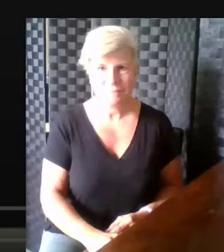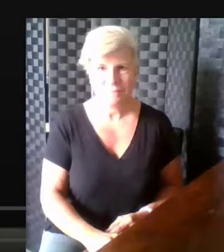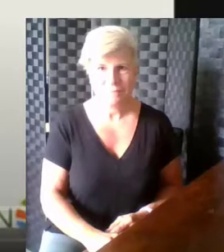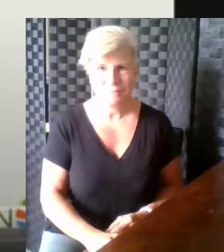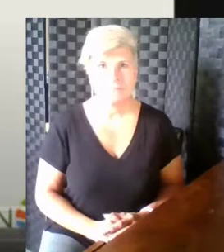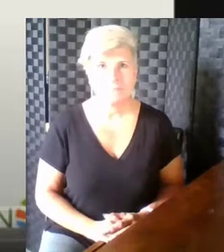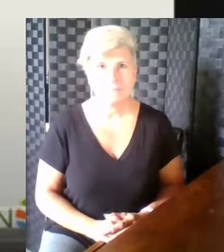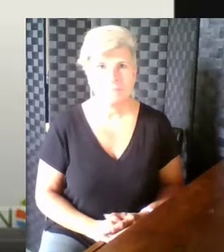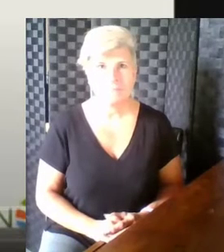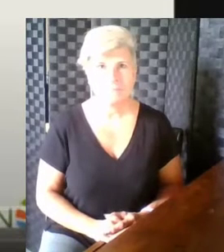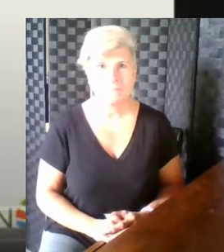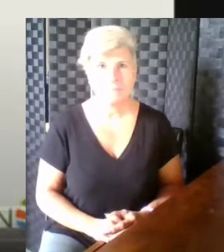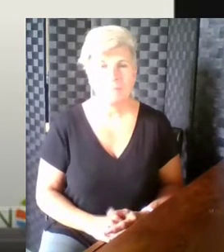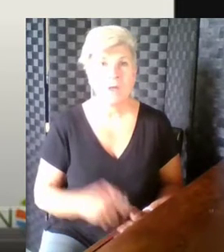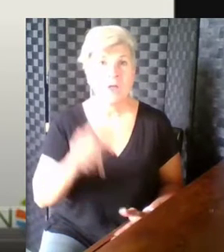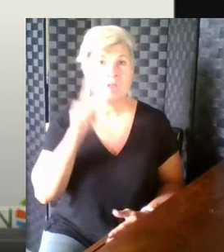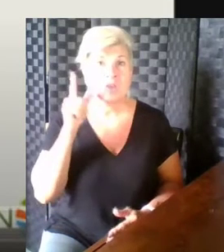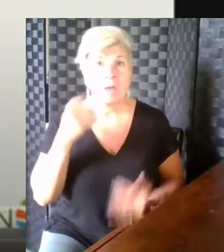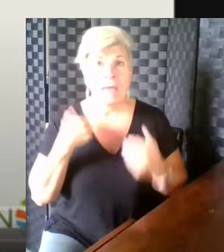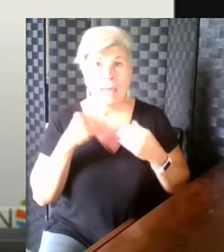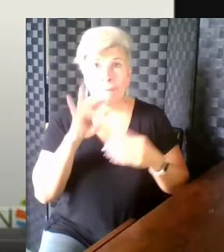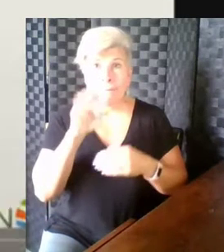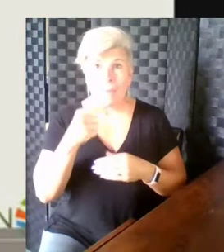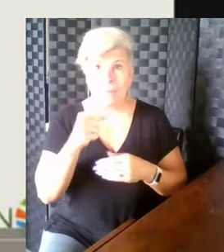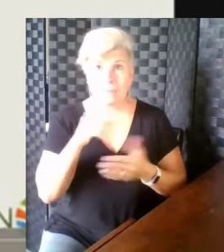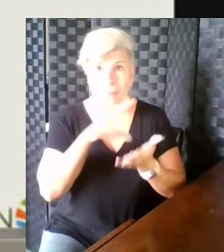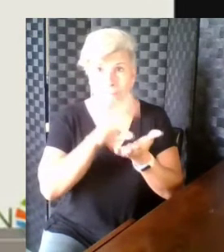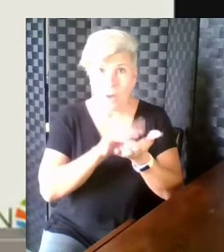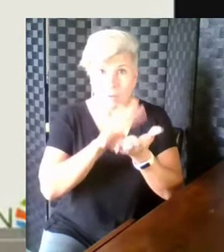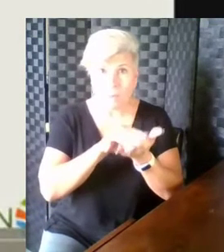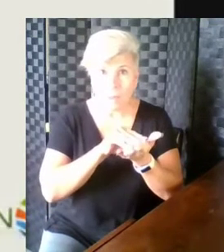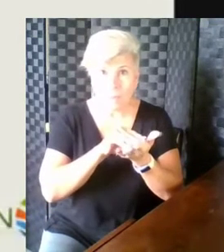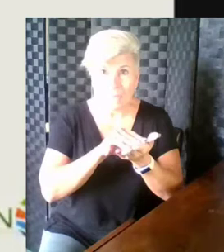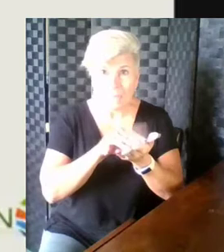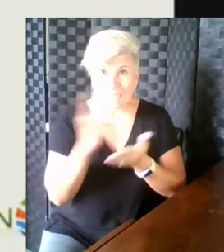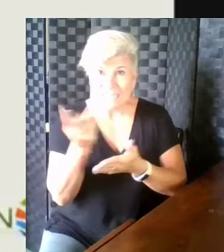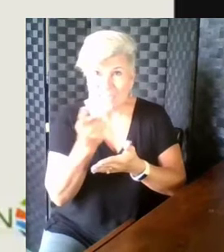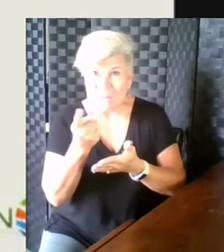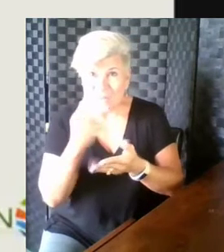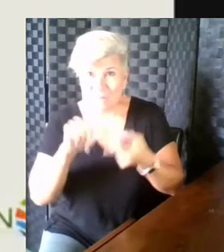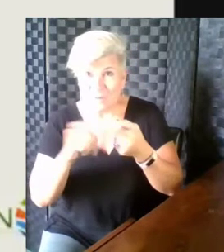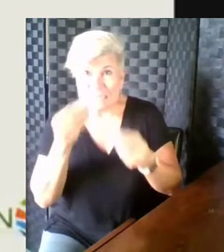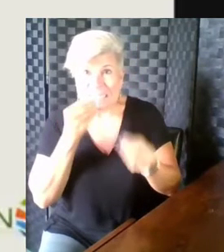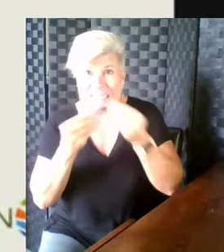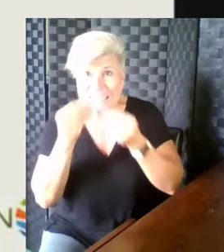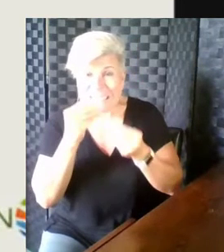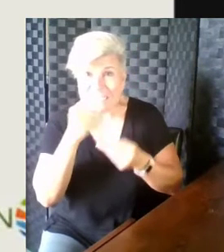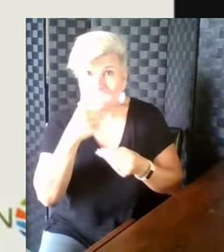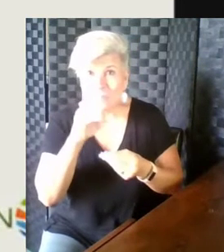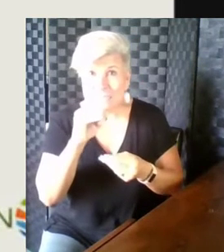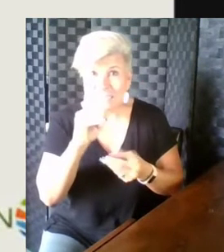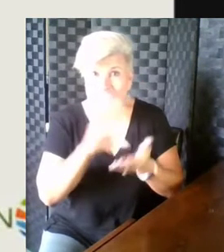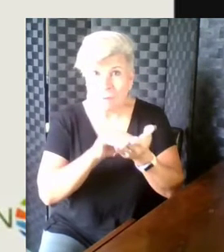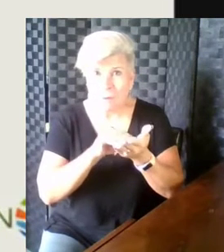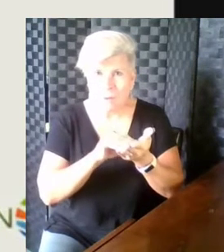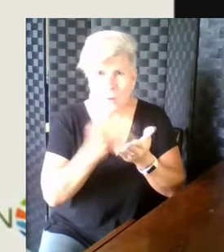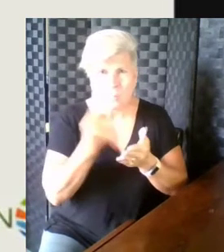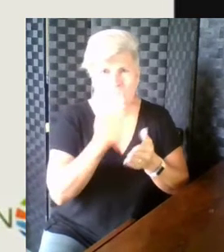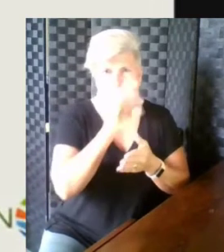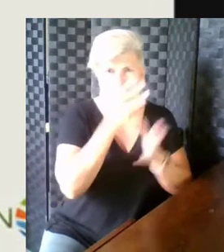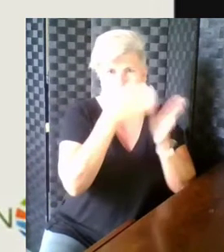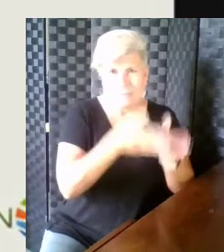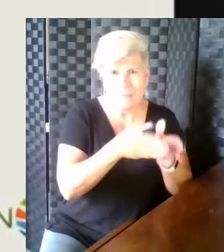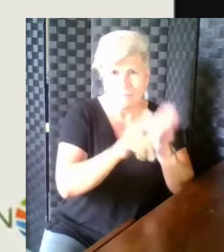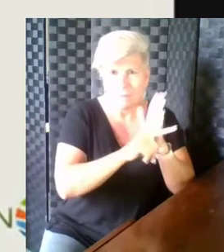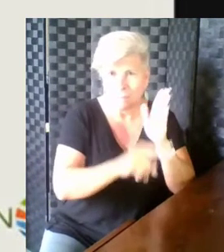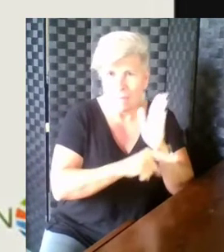Laura had a bag of marshmallows. She and her friends ate 26 marshmallows. There are only 7 marshmallows left in the bag. How many marshmallows were